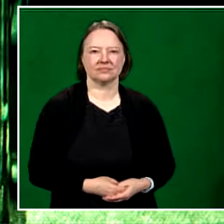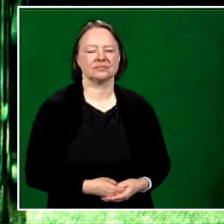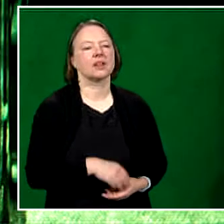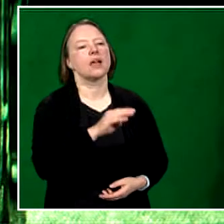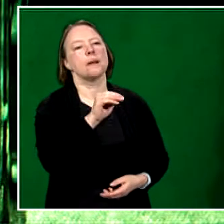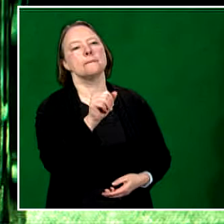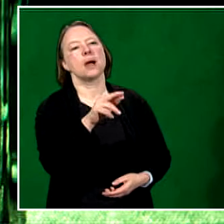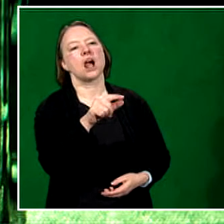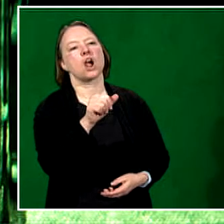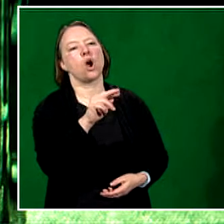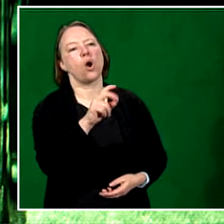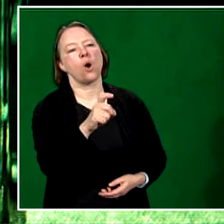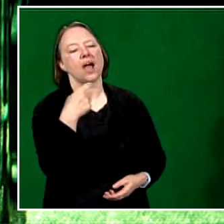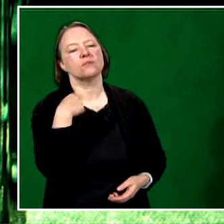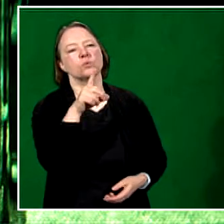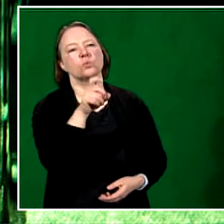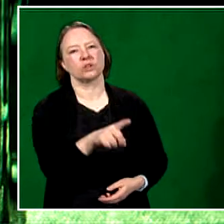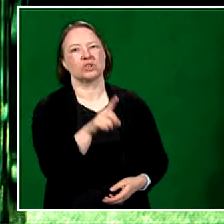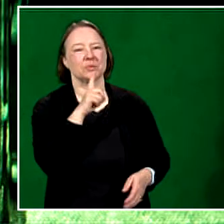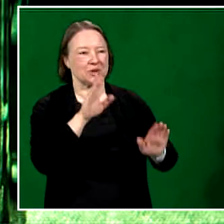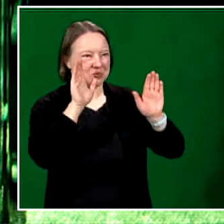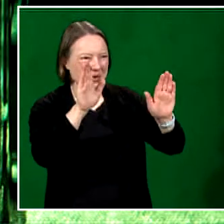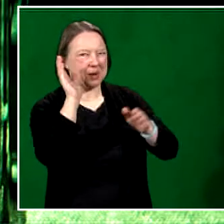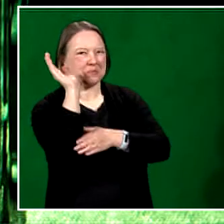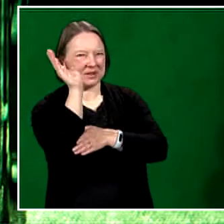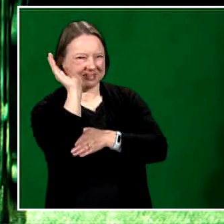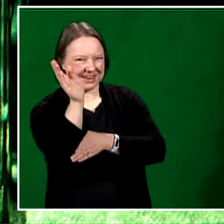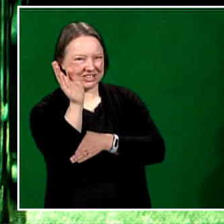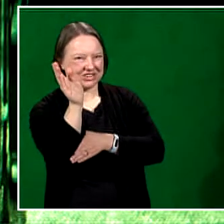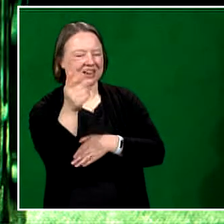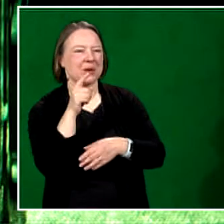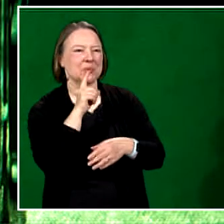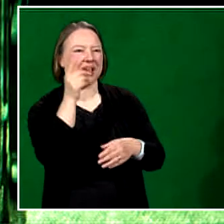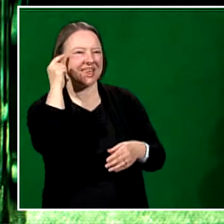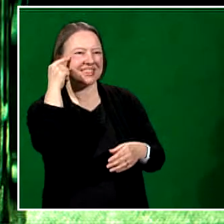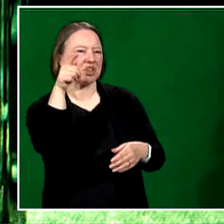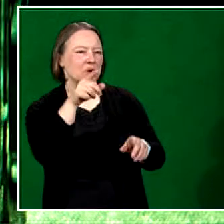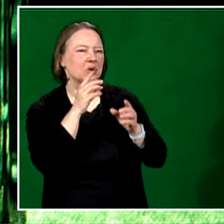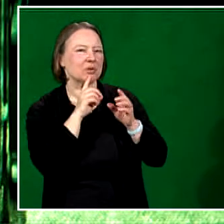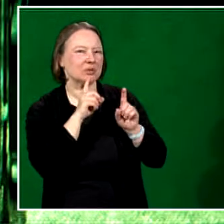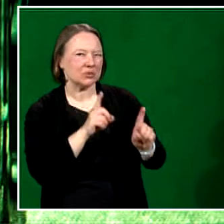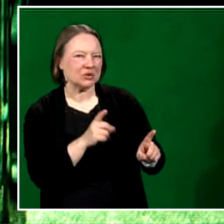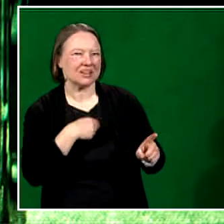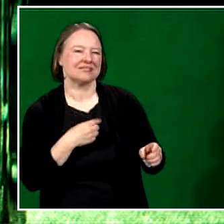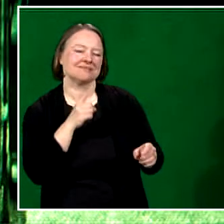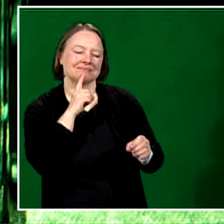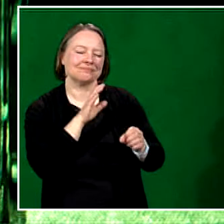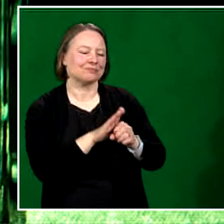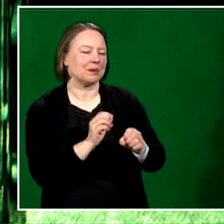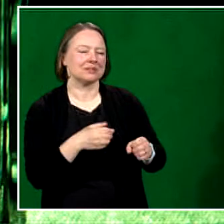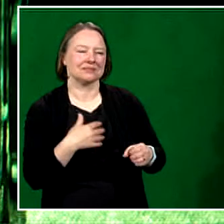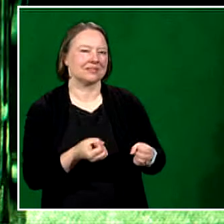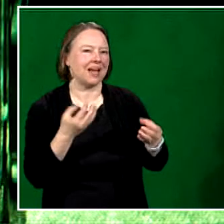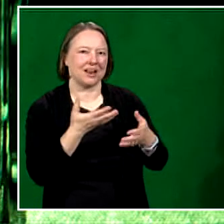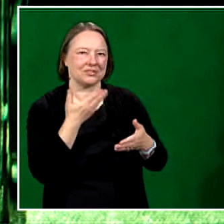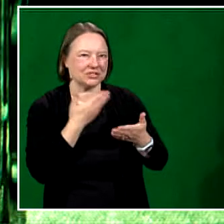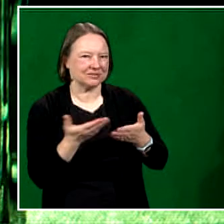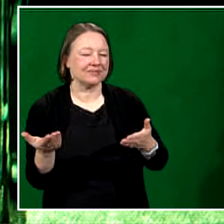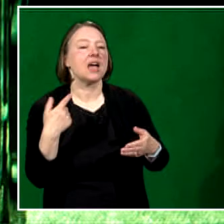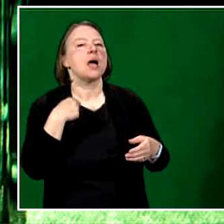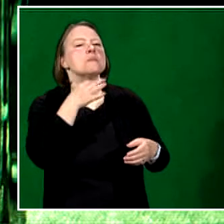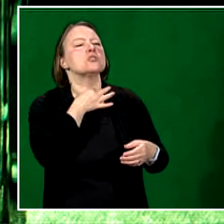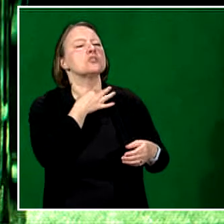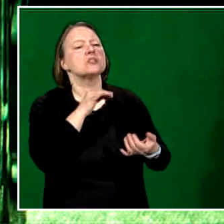Margot, I have a question for you. It was a great presentation, and I really think your solution has a lot of promise. I'm curious how